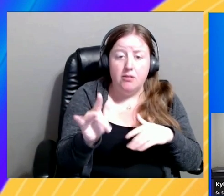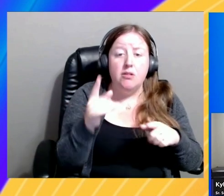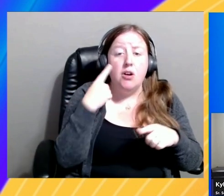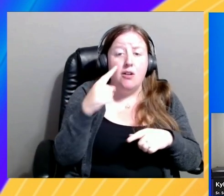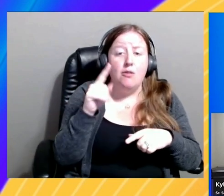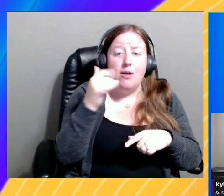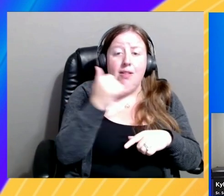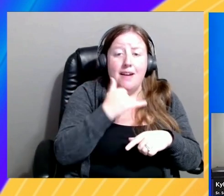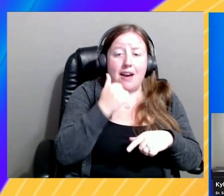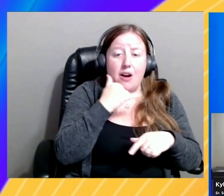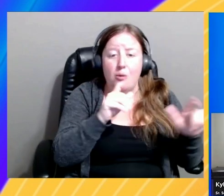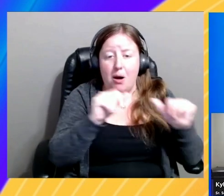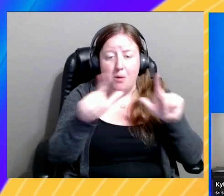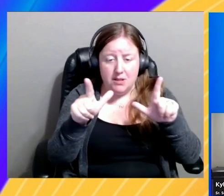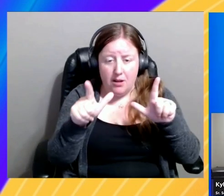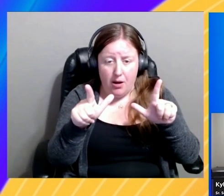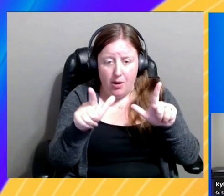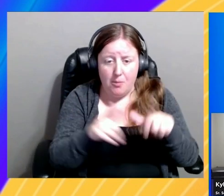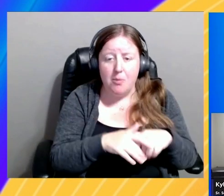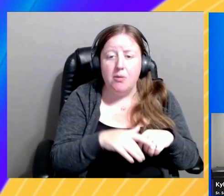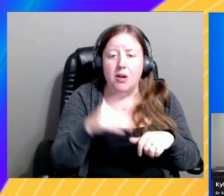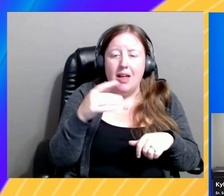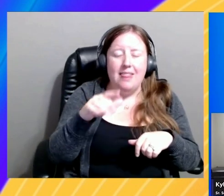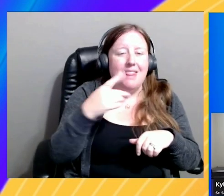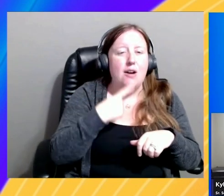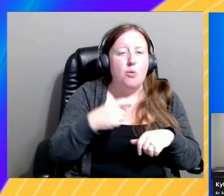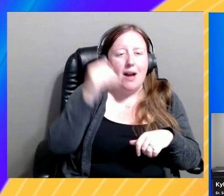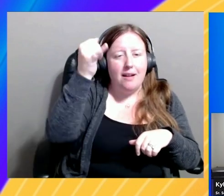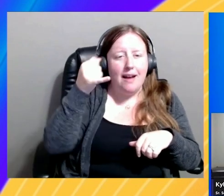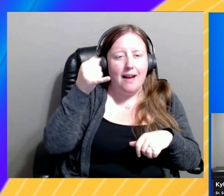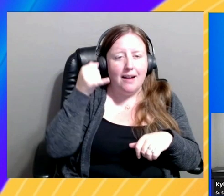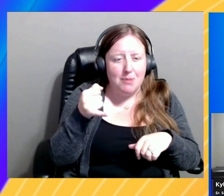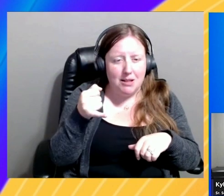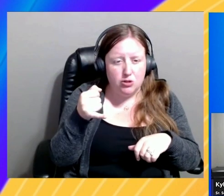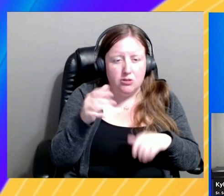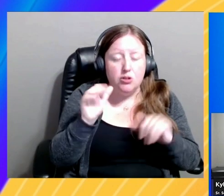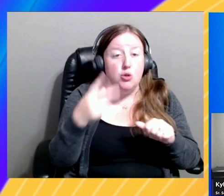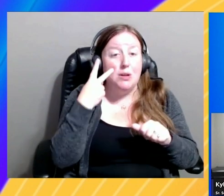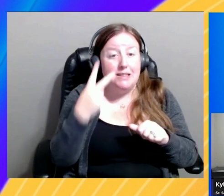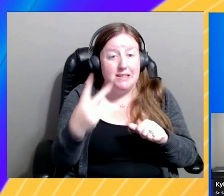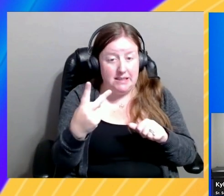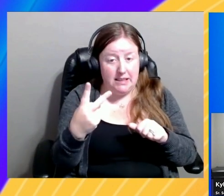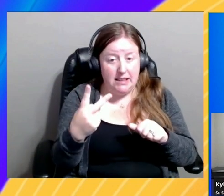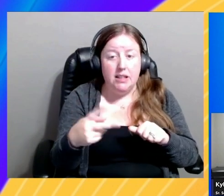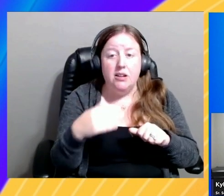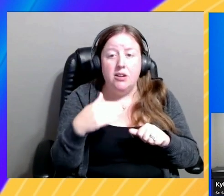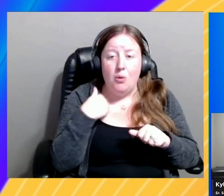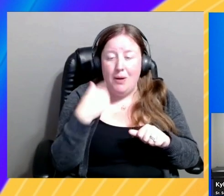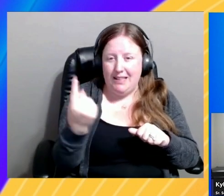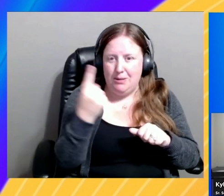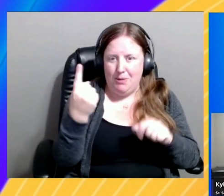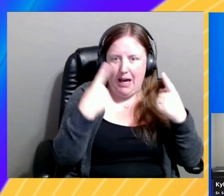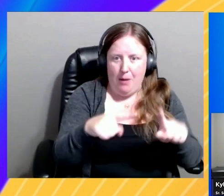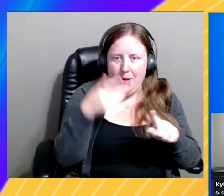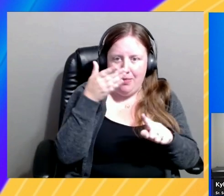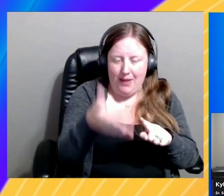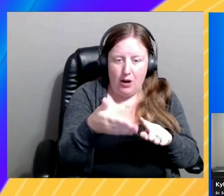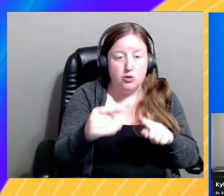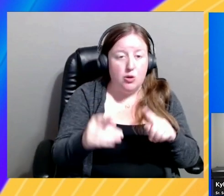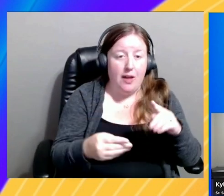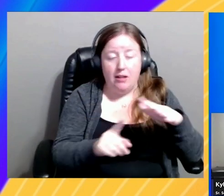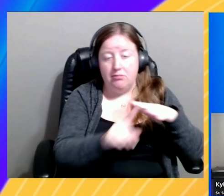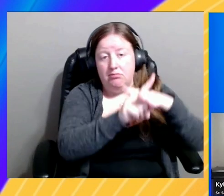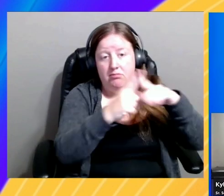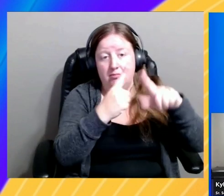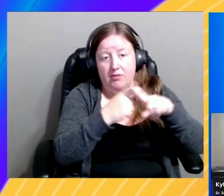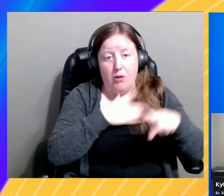was a nice big red exclamation point for you. And we can see that there was an exception there. So this bubbled up from my application that I've